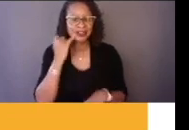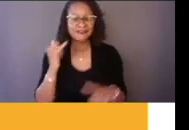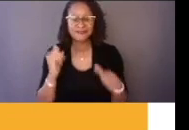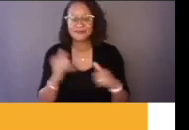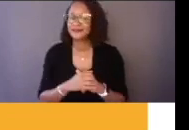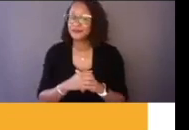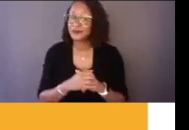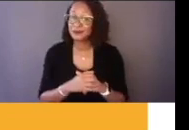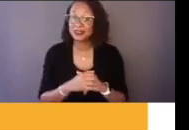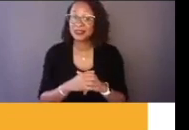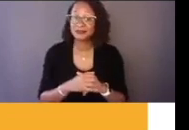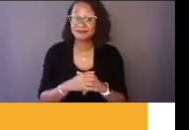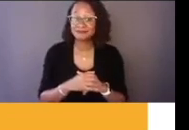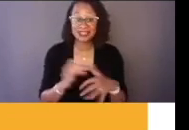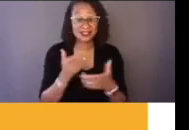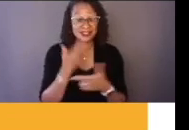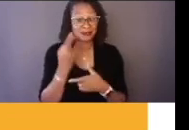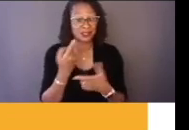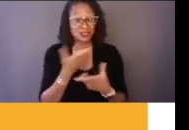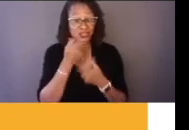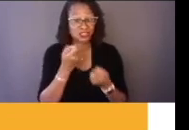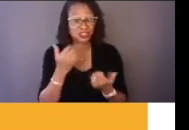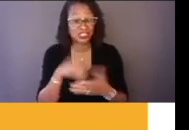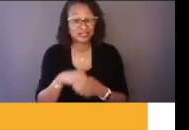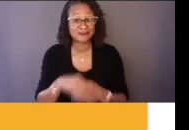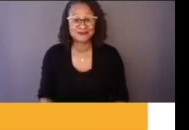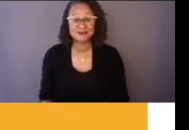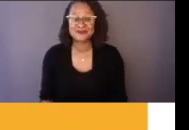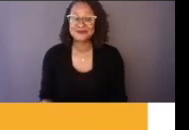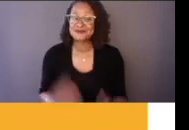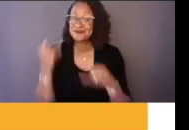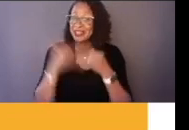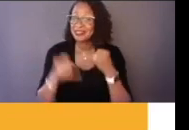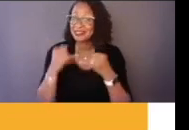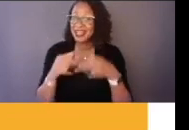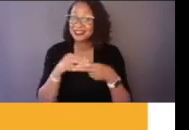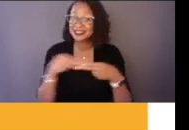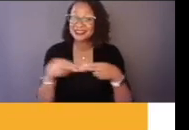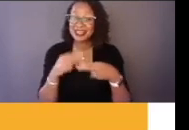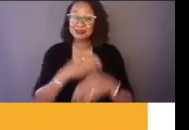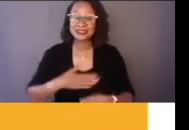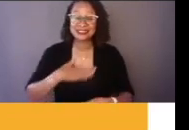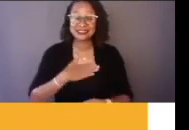something in which you would be interested. Last slide, please.